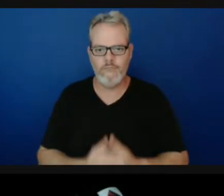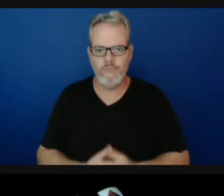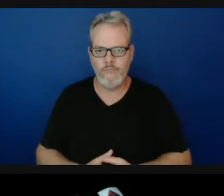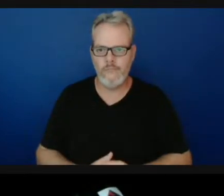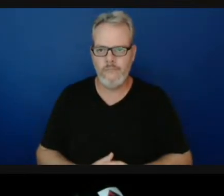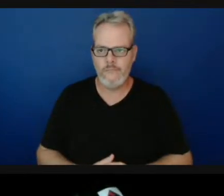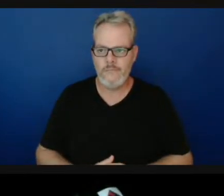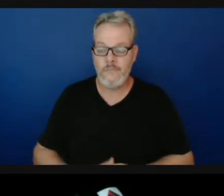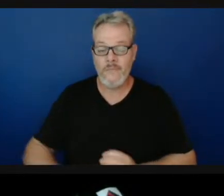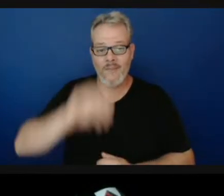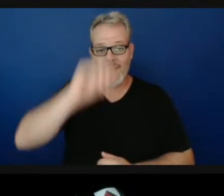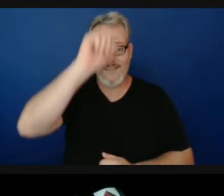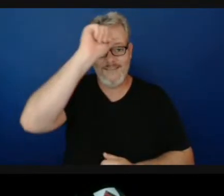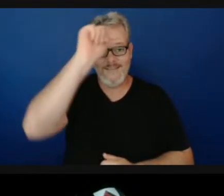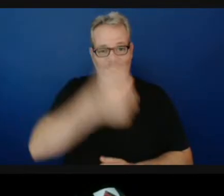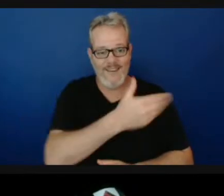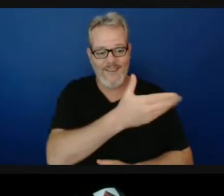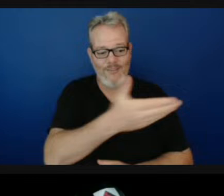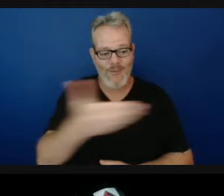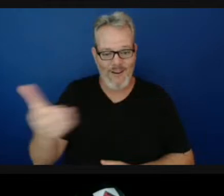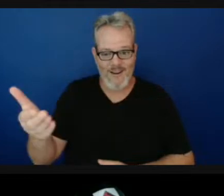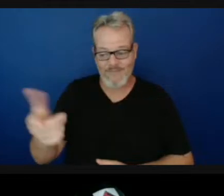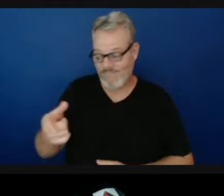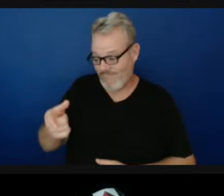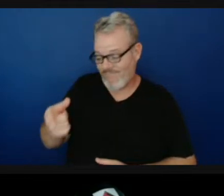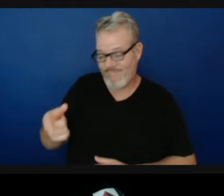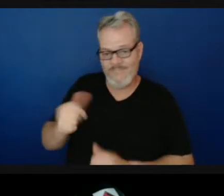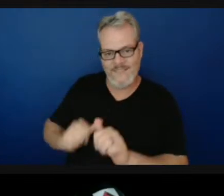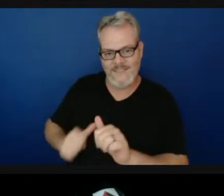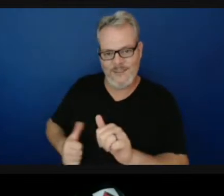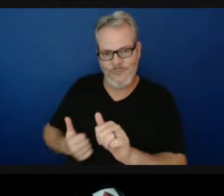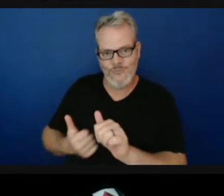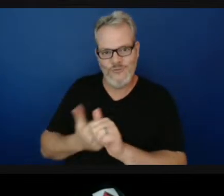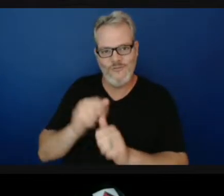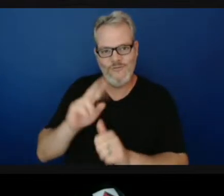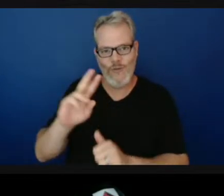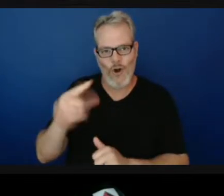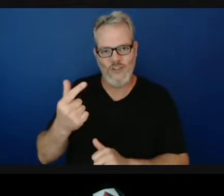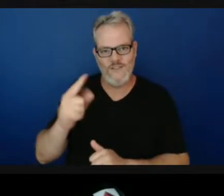Aloha, everyone. This is our Hawaiian volcano summary for August 1st, 2024.